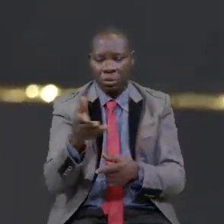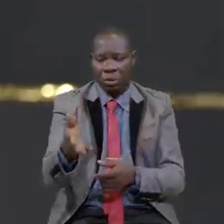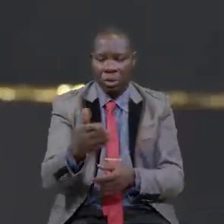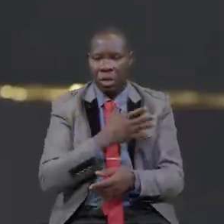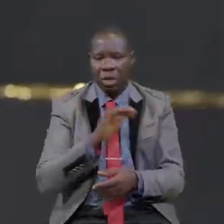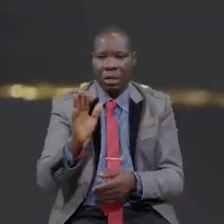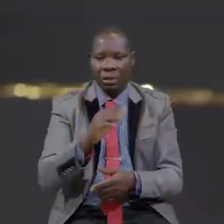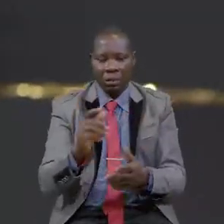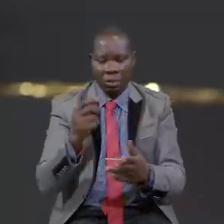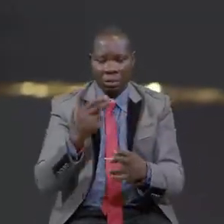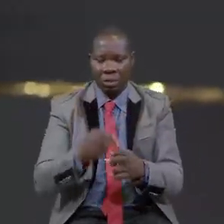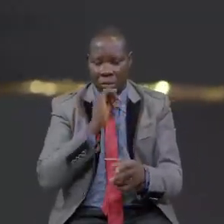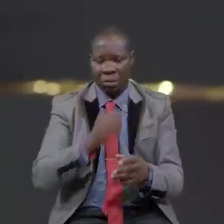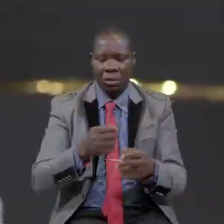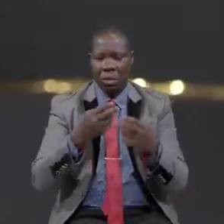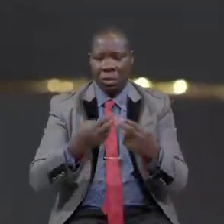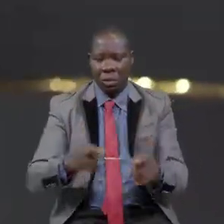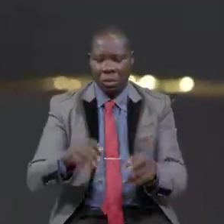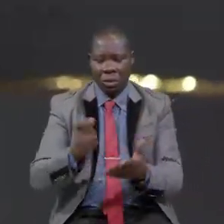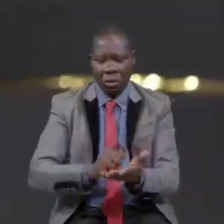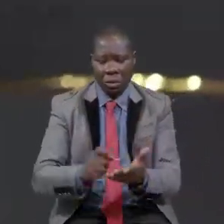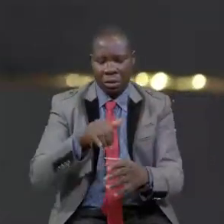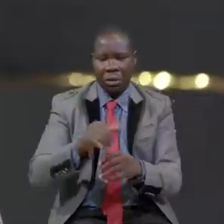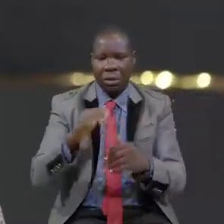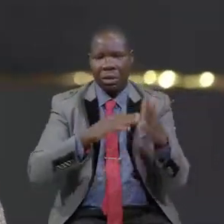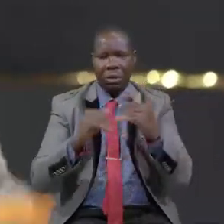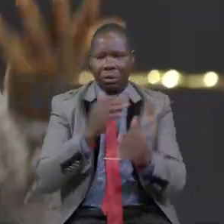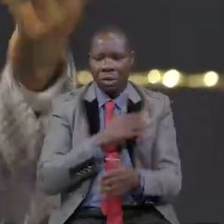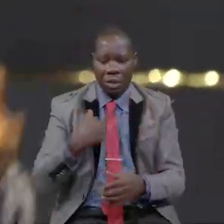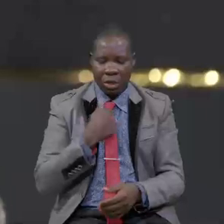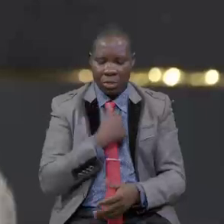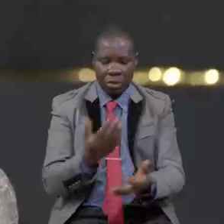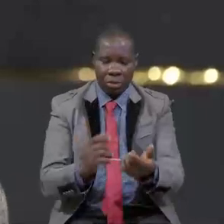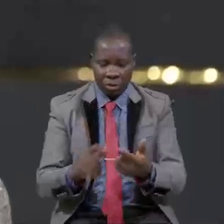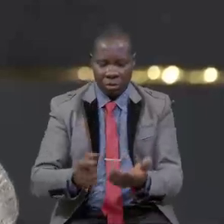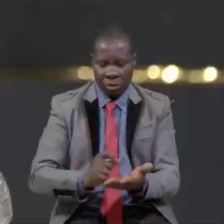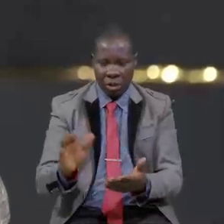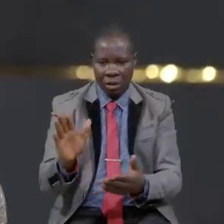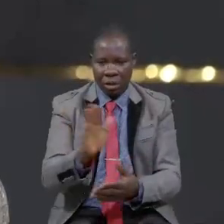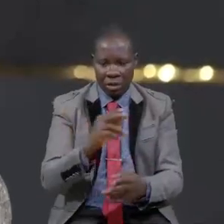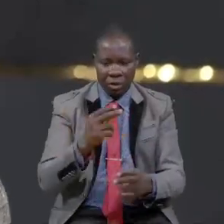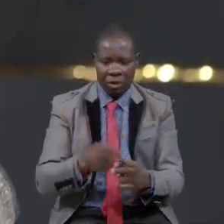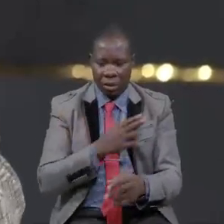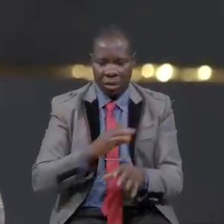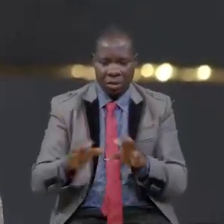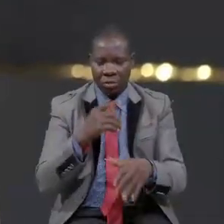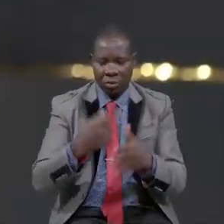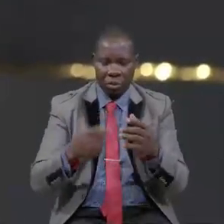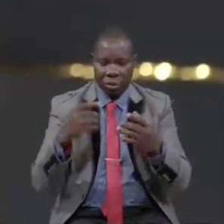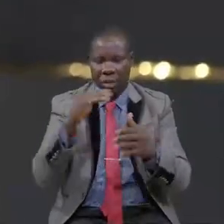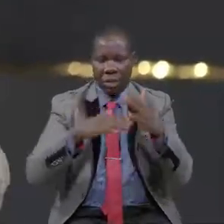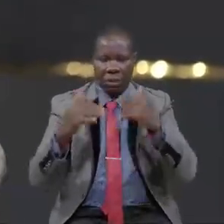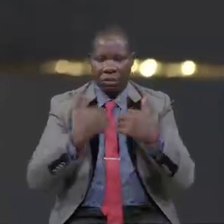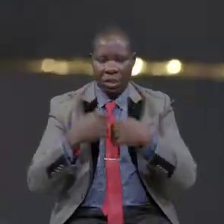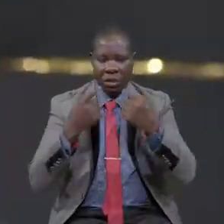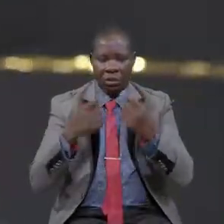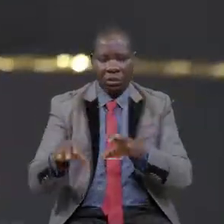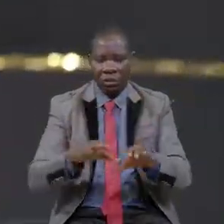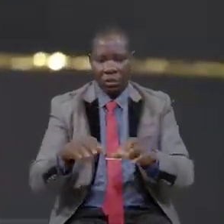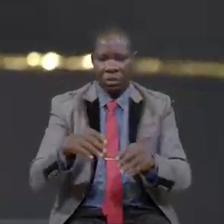already reaching in heaven and we want to write your name and do what heaven has done concerning you so